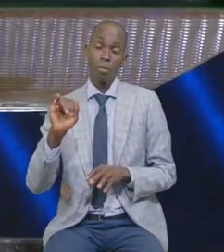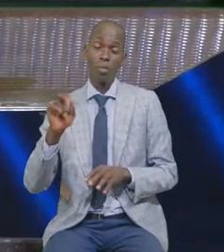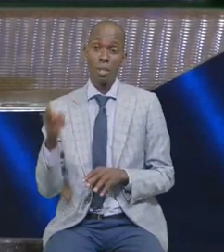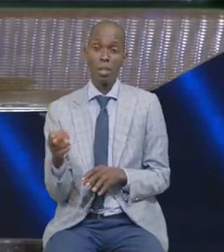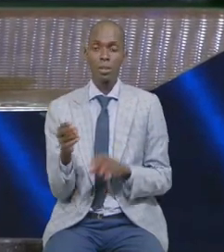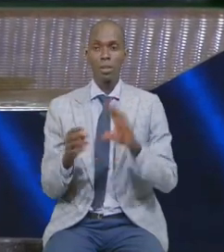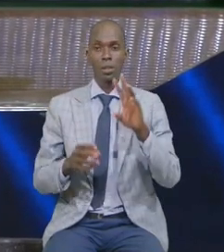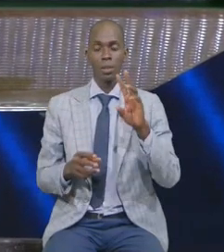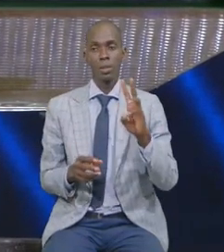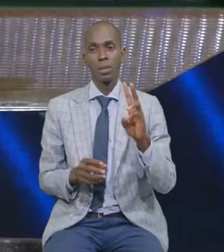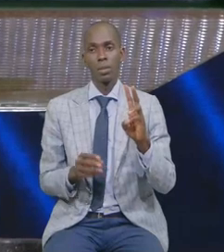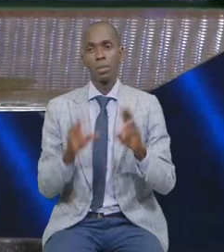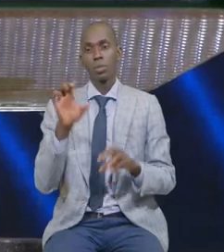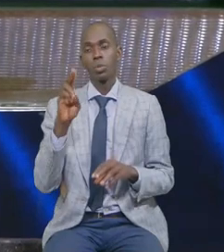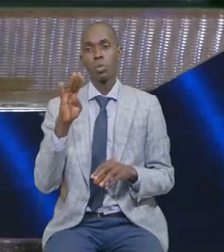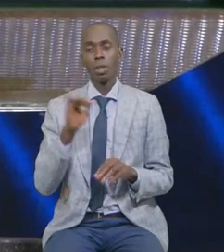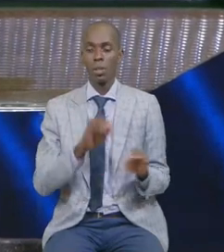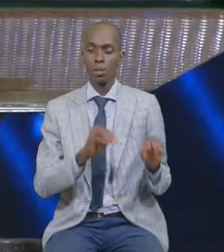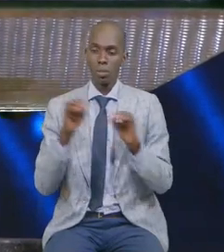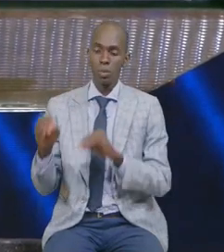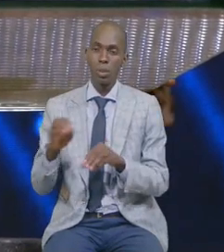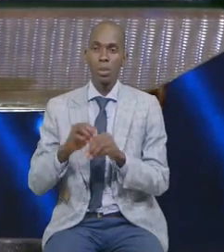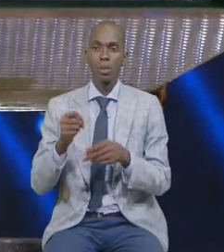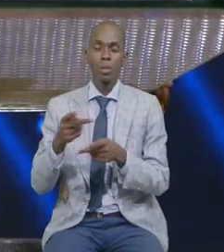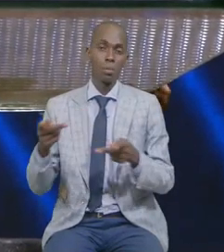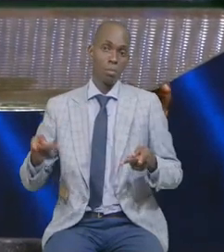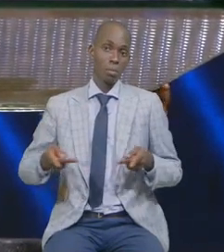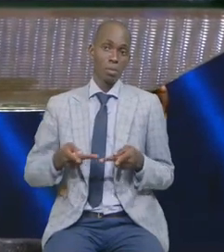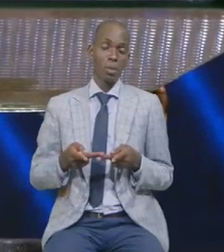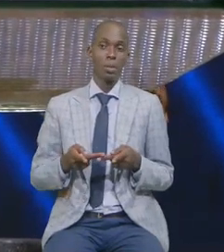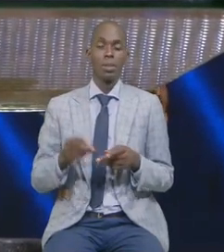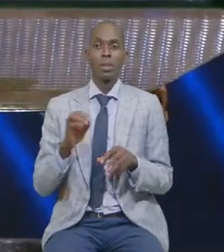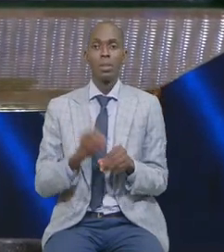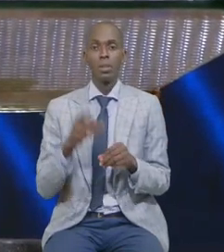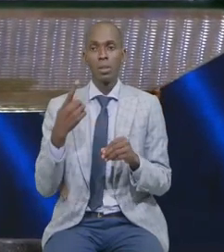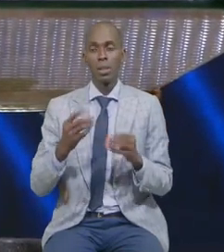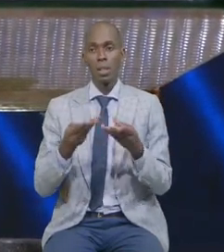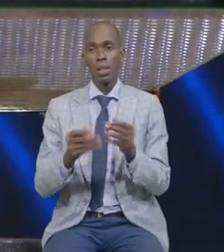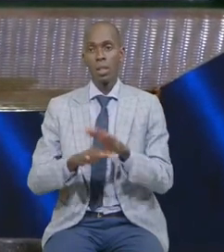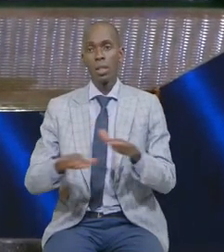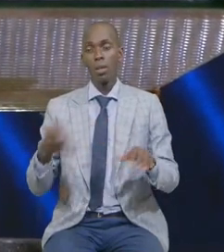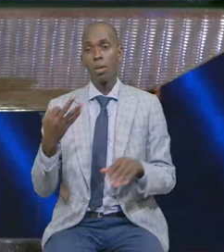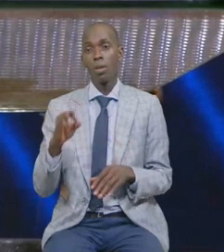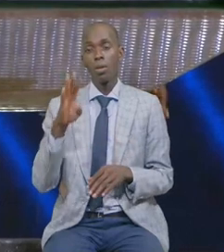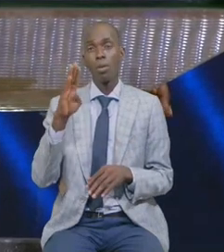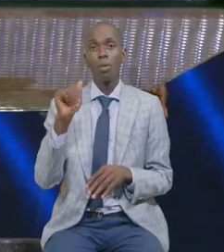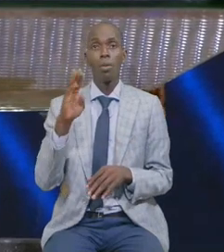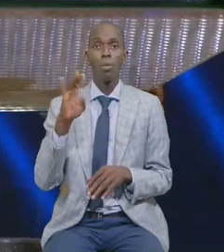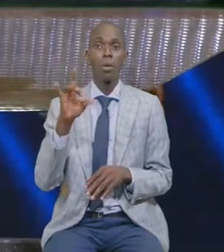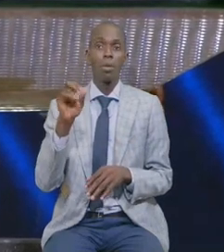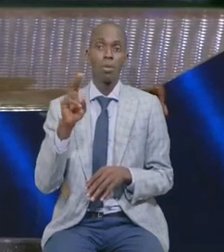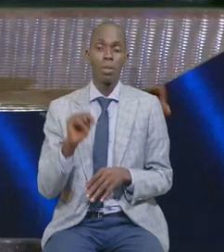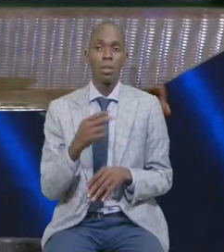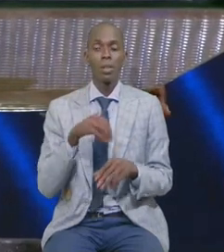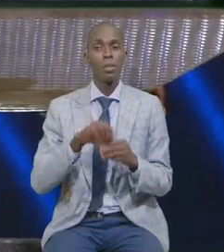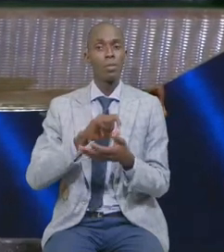it up in the plain of Dura, in the province of Babylon. And then in verse 2, it tells us, it